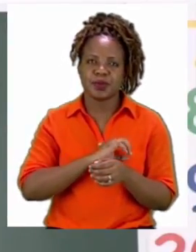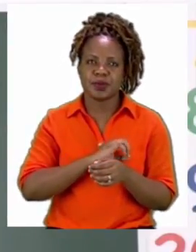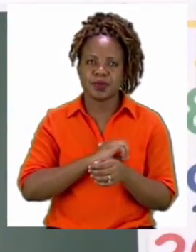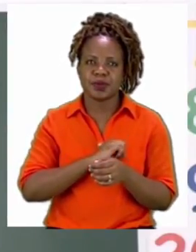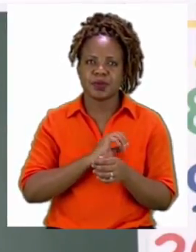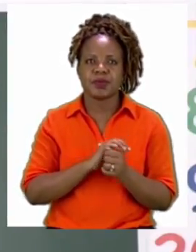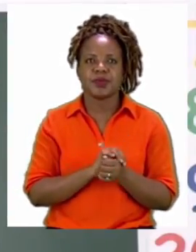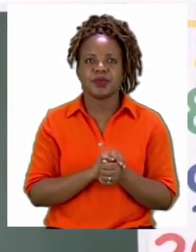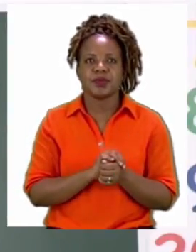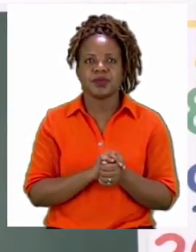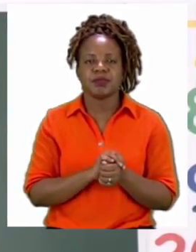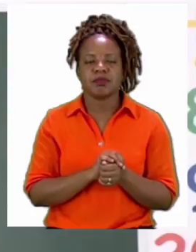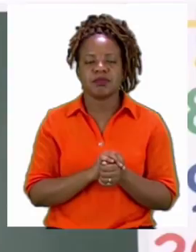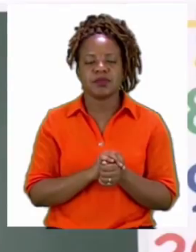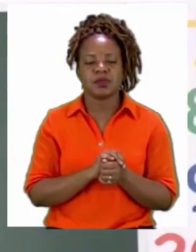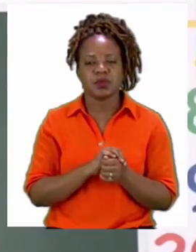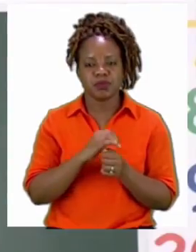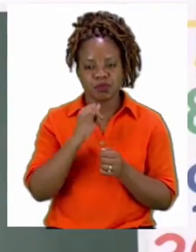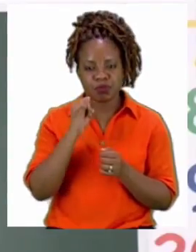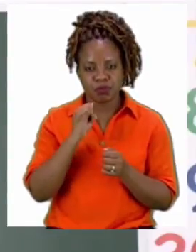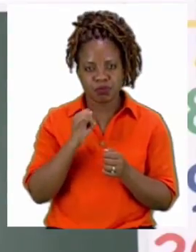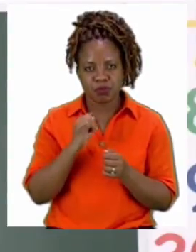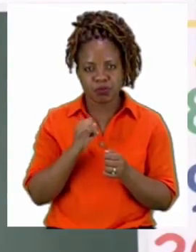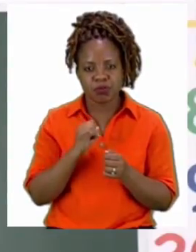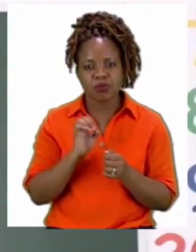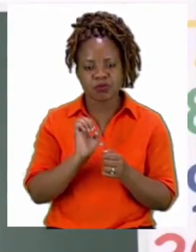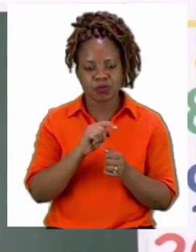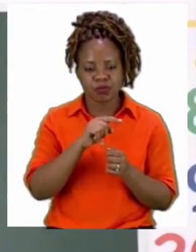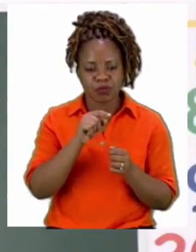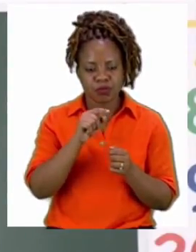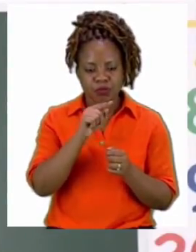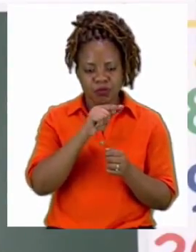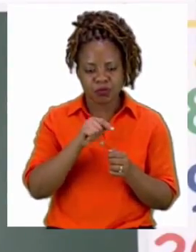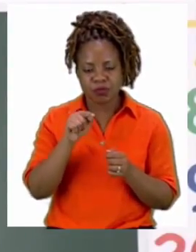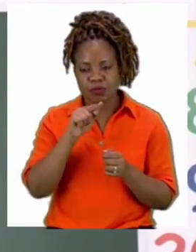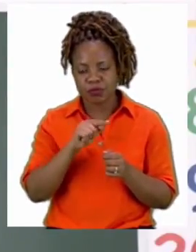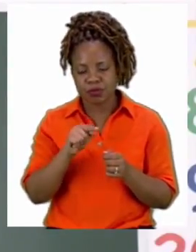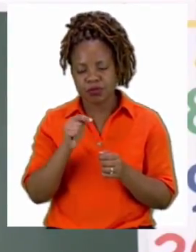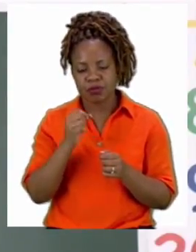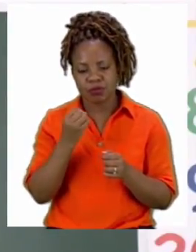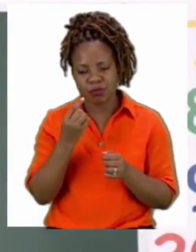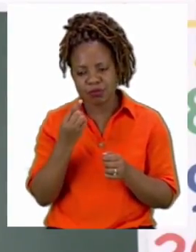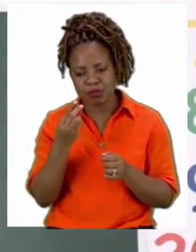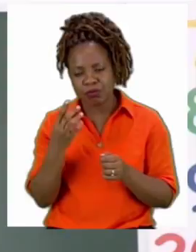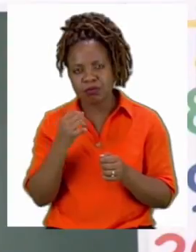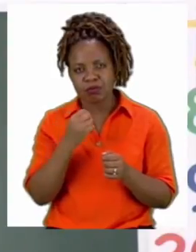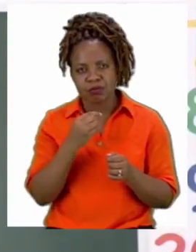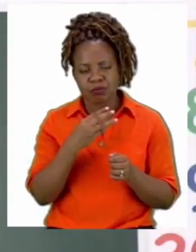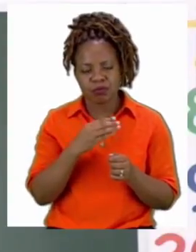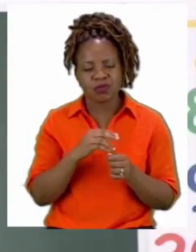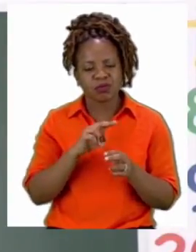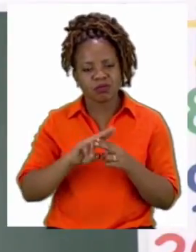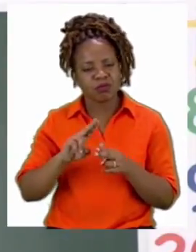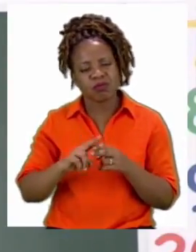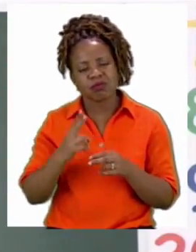sets somewhere else and take your time. It's okay so long you get the answer correct.